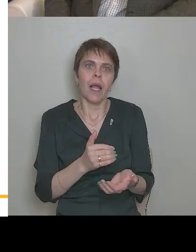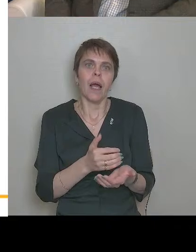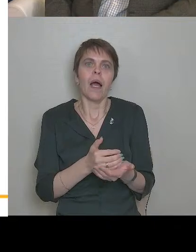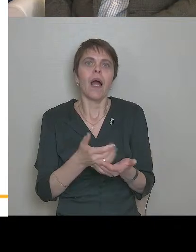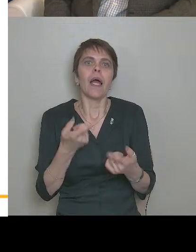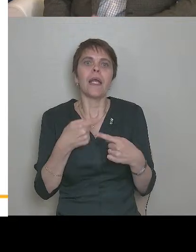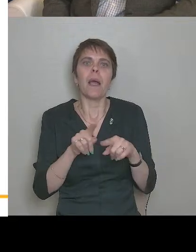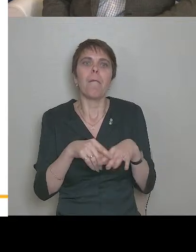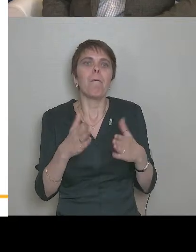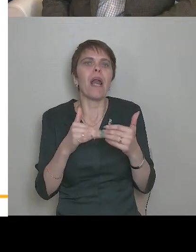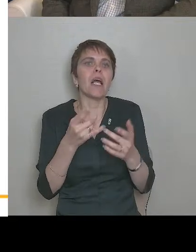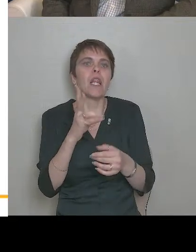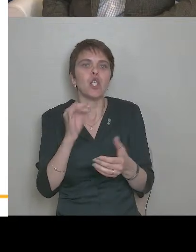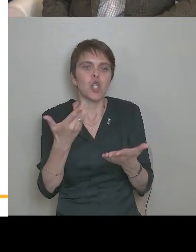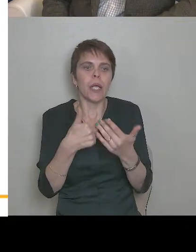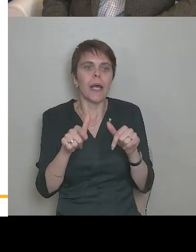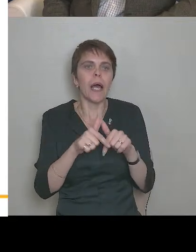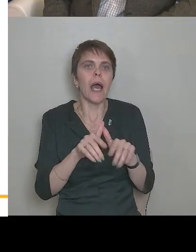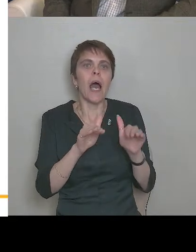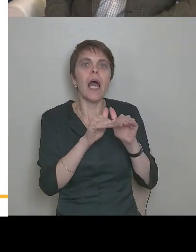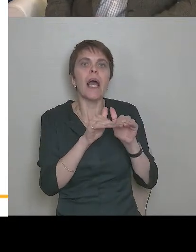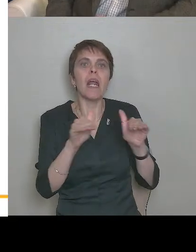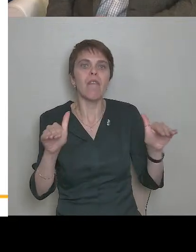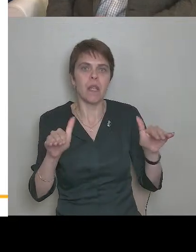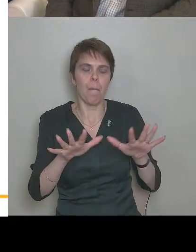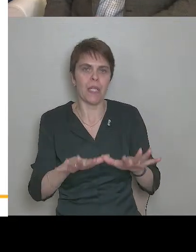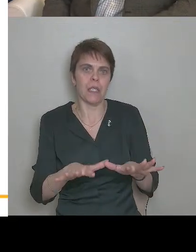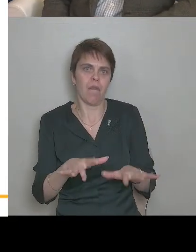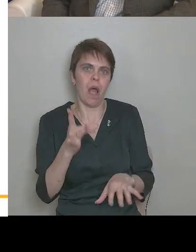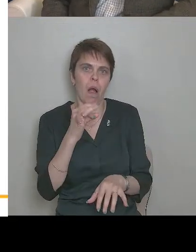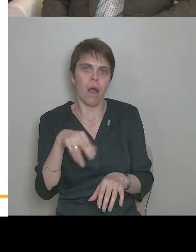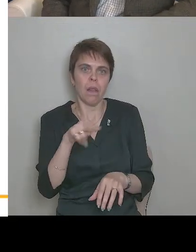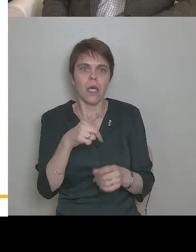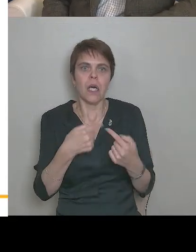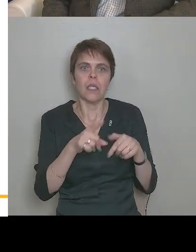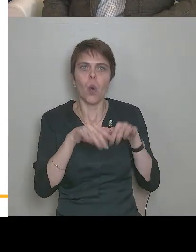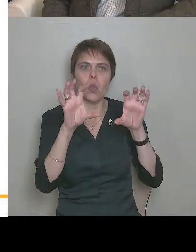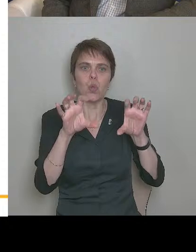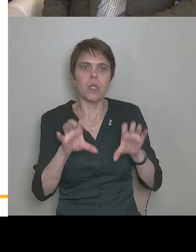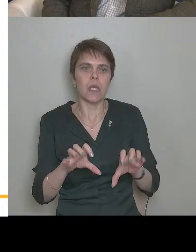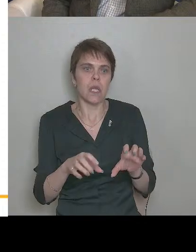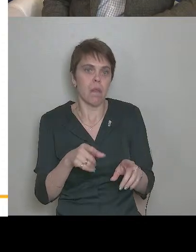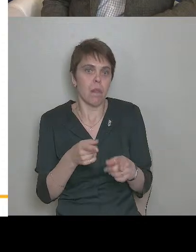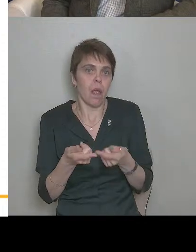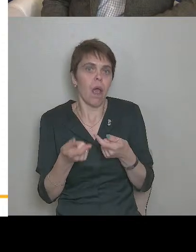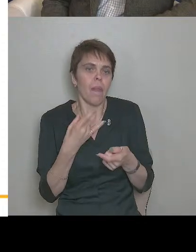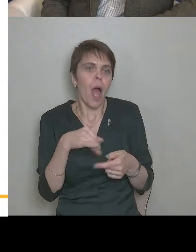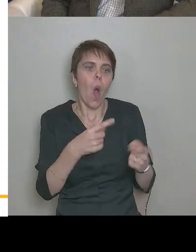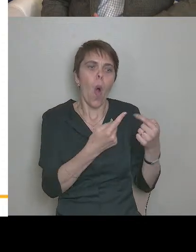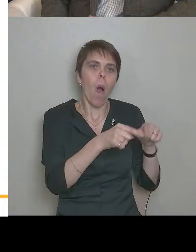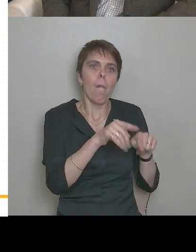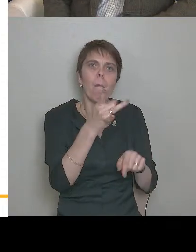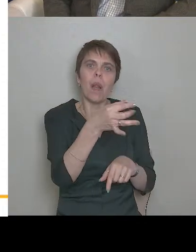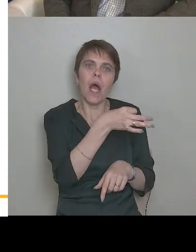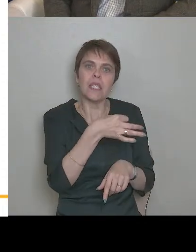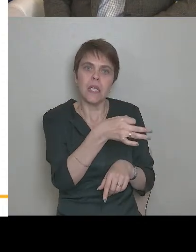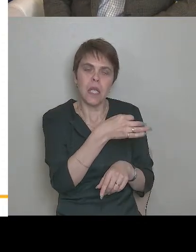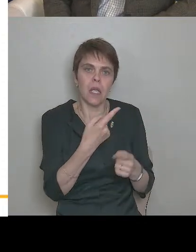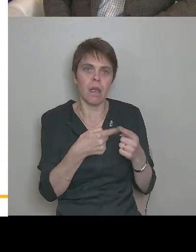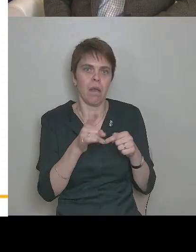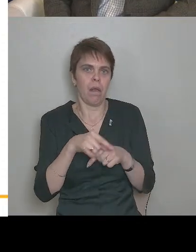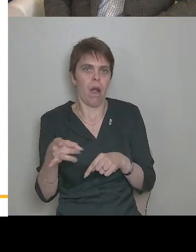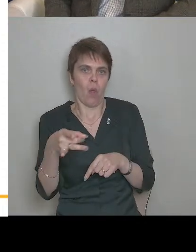And there is a more practical question. What are the levels of the local councils? Is